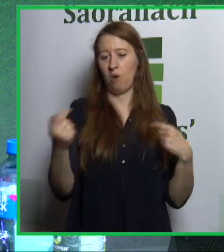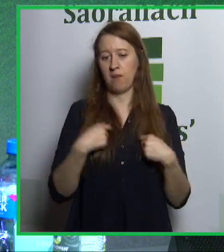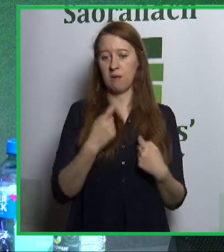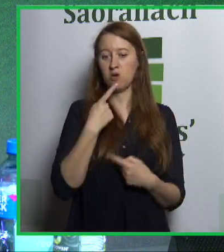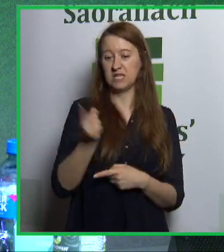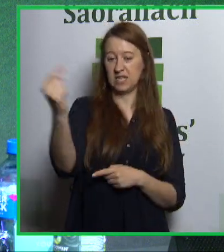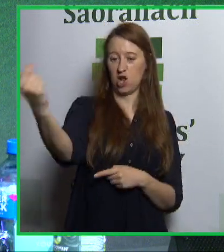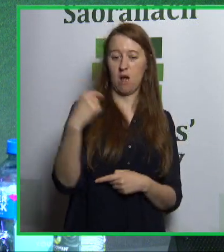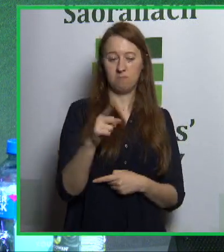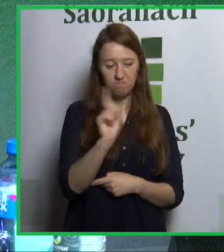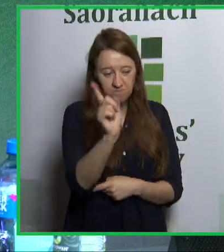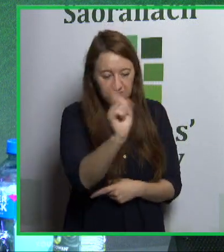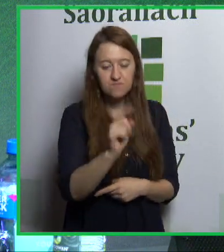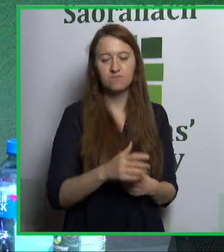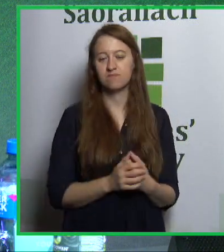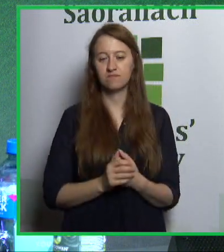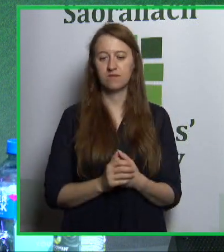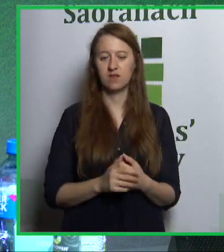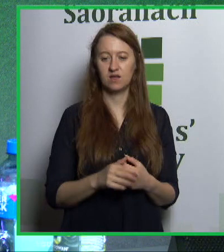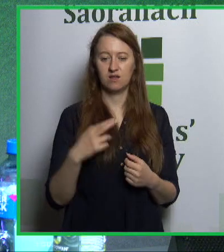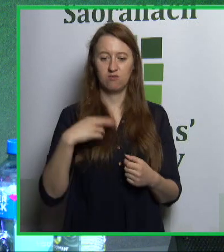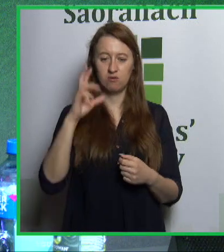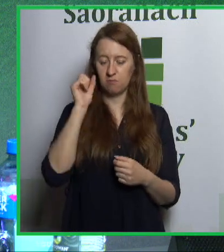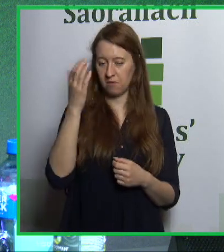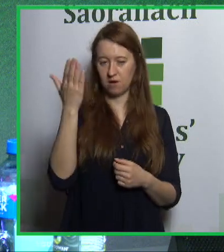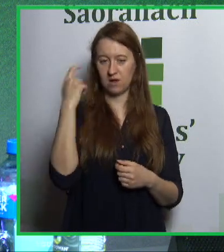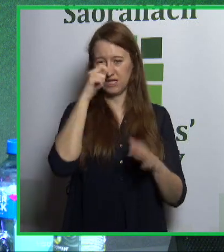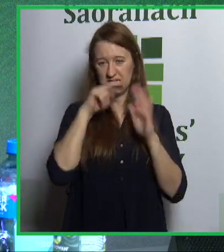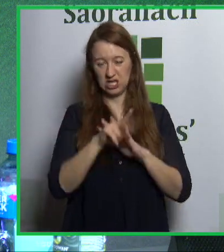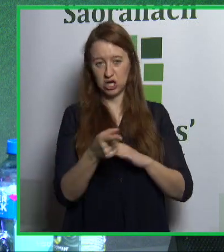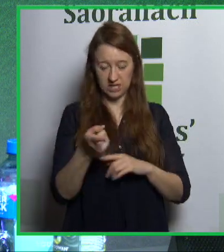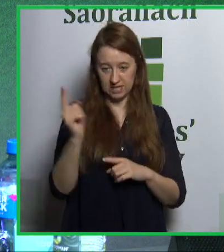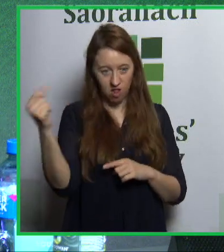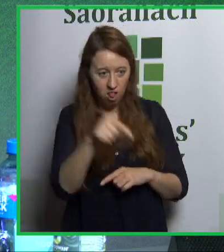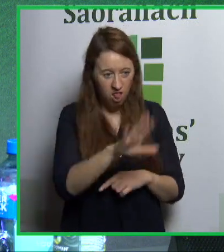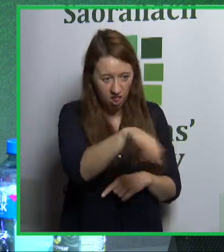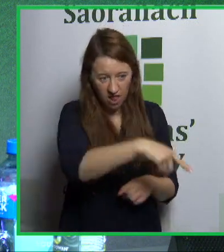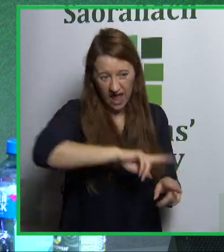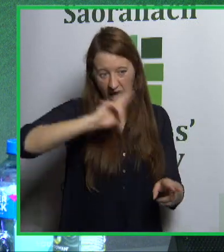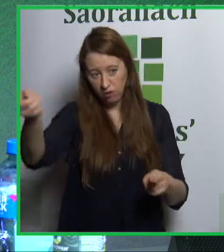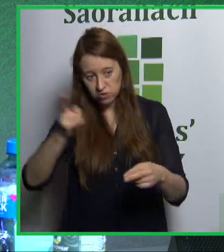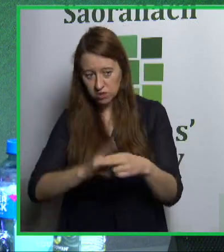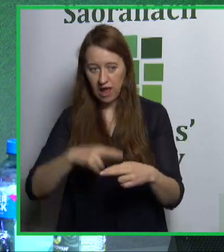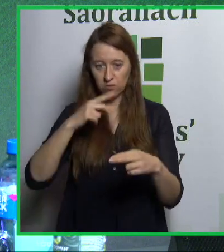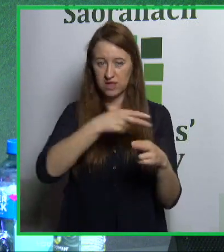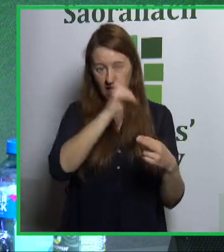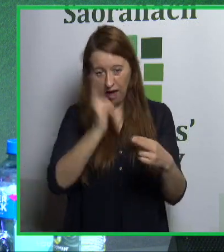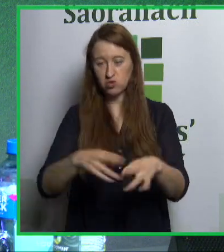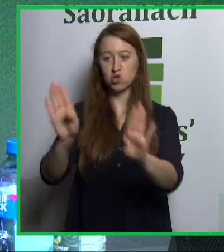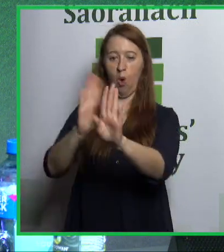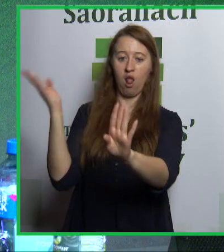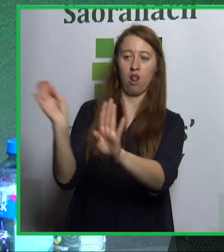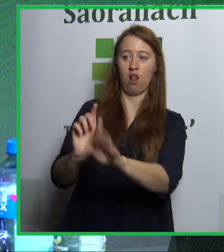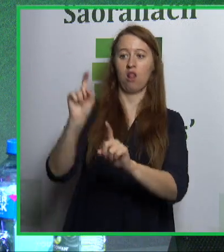know, the teacher used to grab you by the lock and pull you up, and on you, throw you outside the door, you know. And when you're in